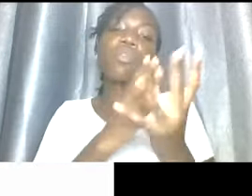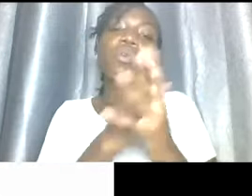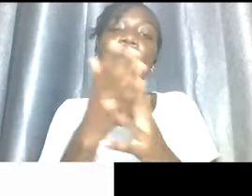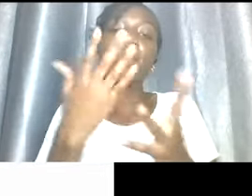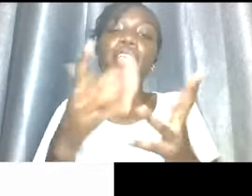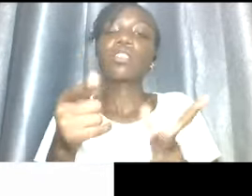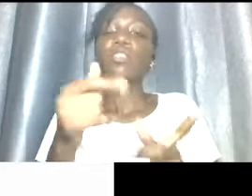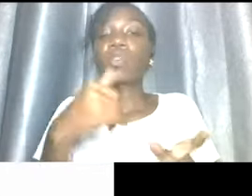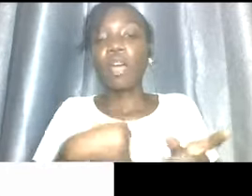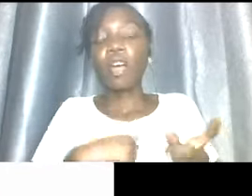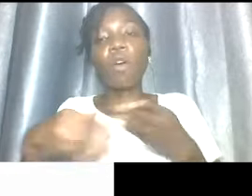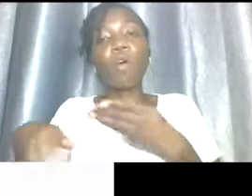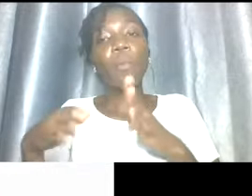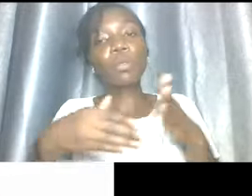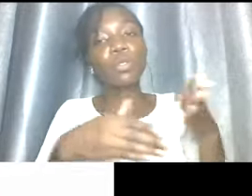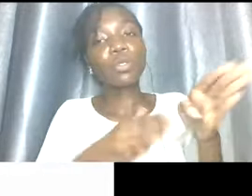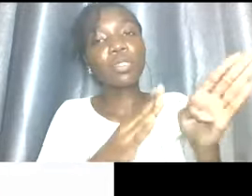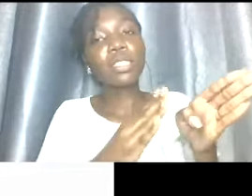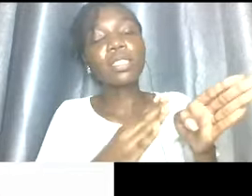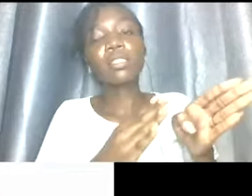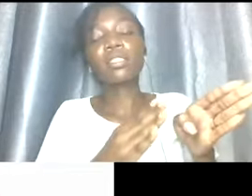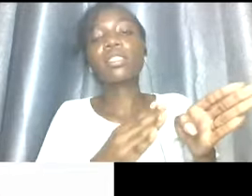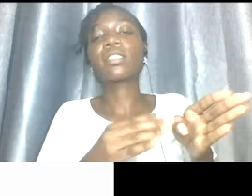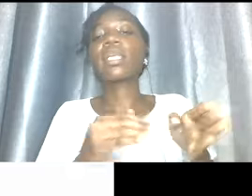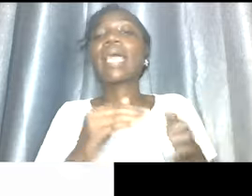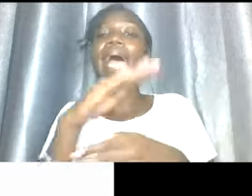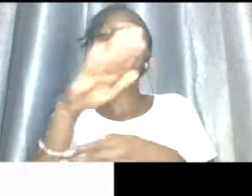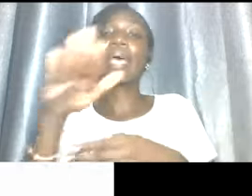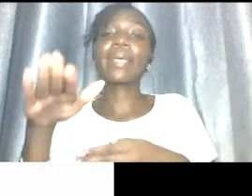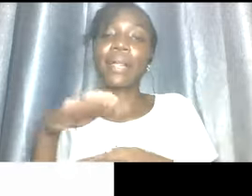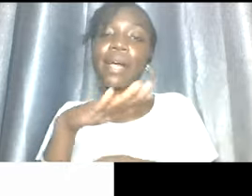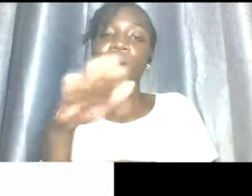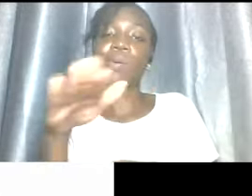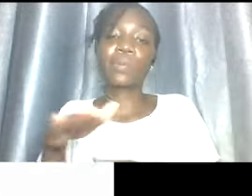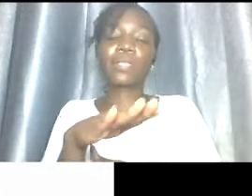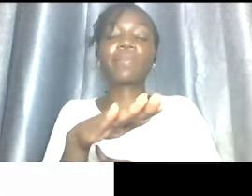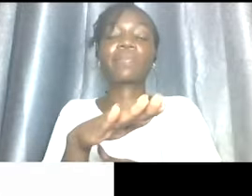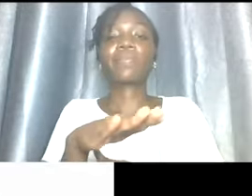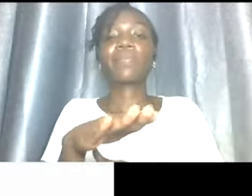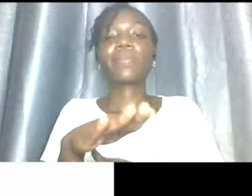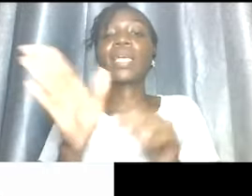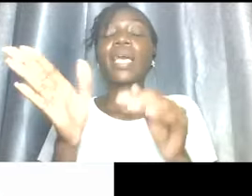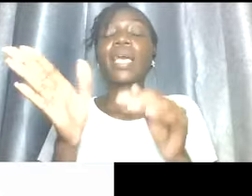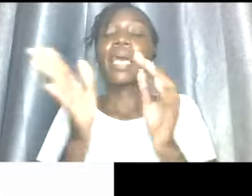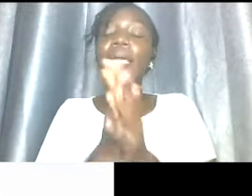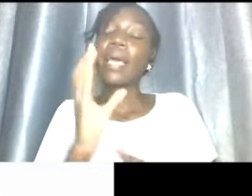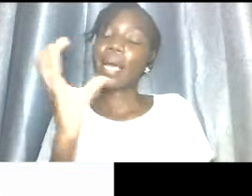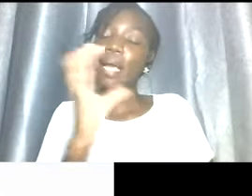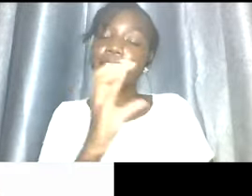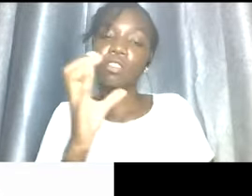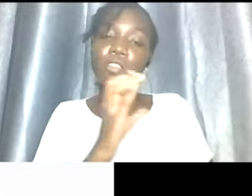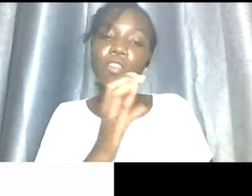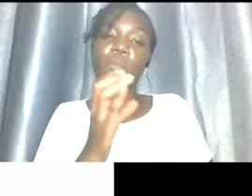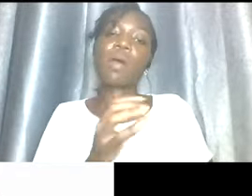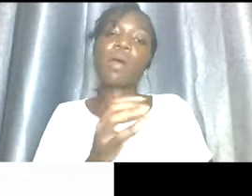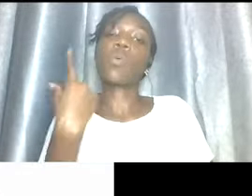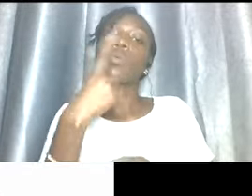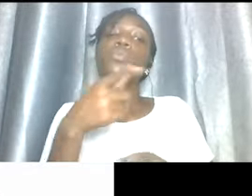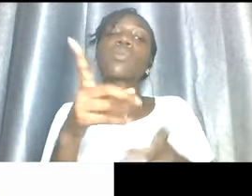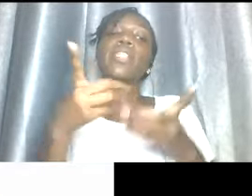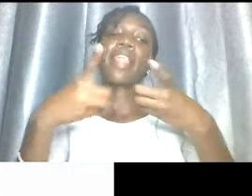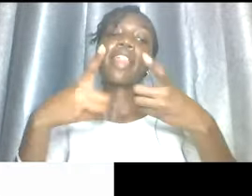opportunities that are around, and your customer base that you can deliver to.